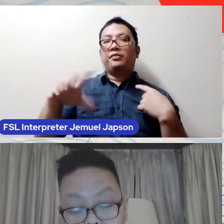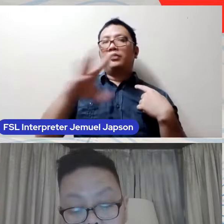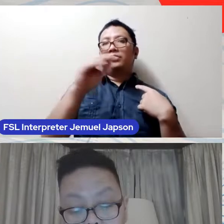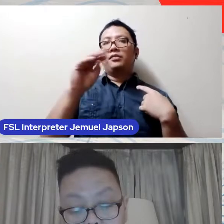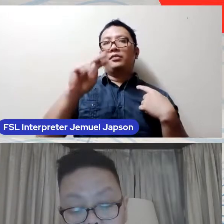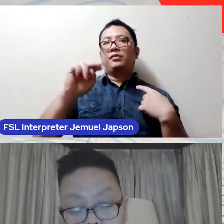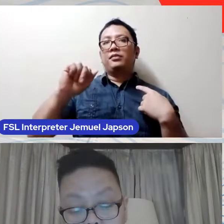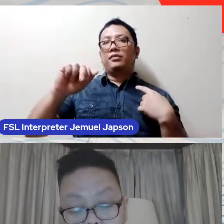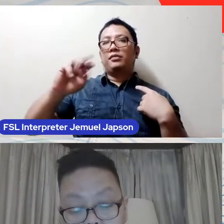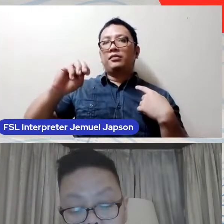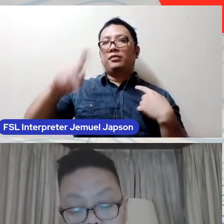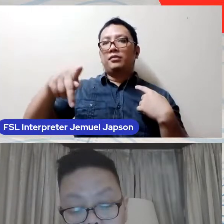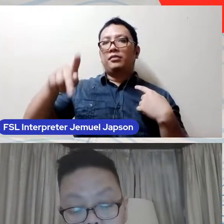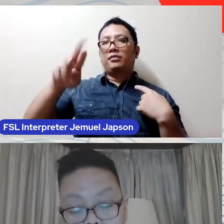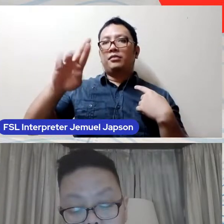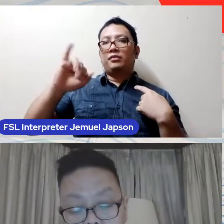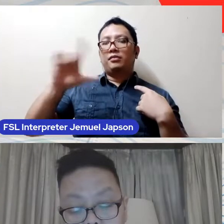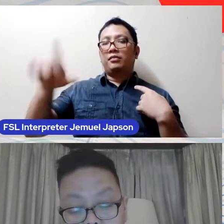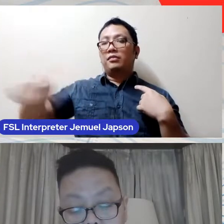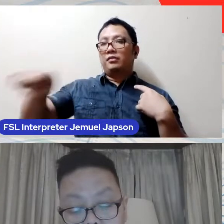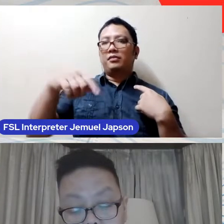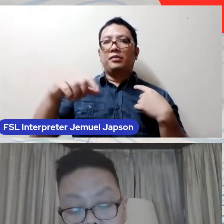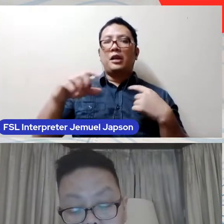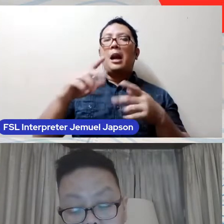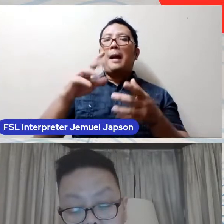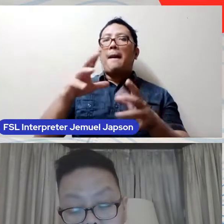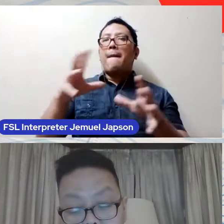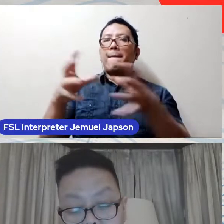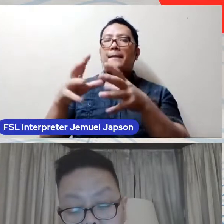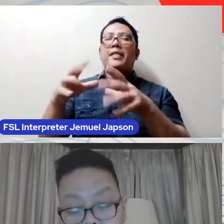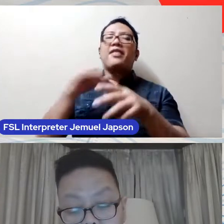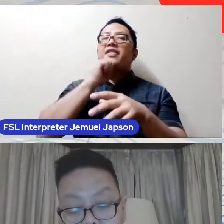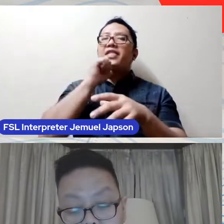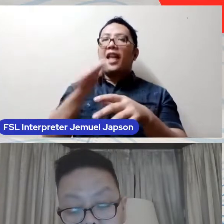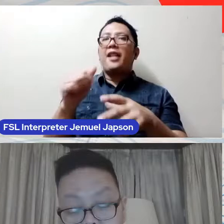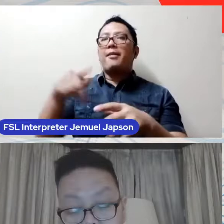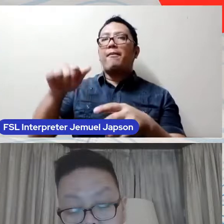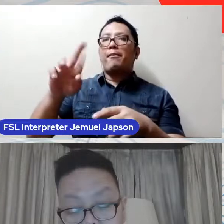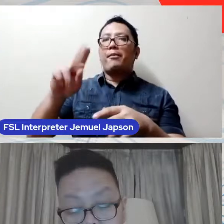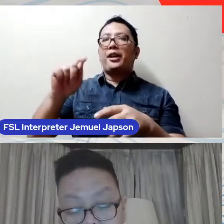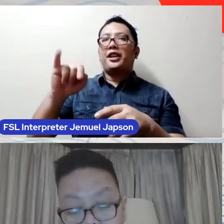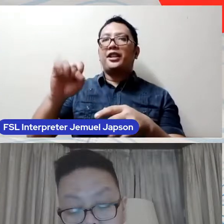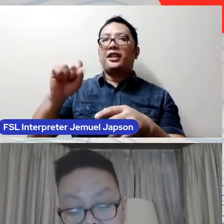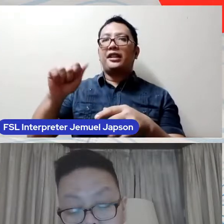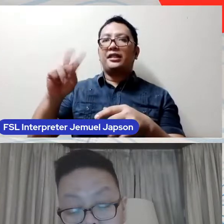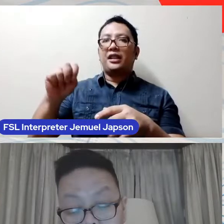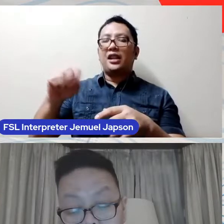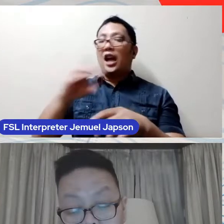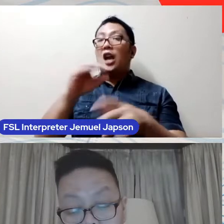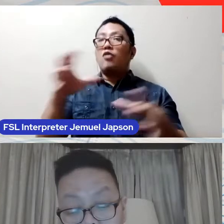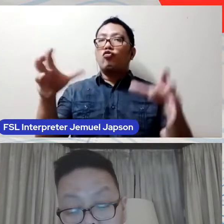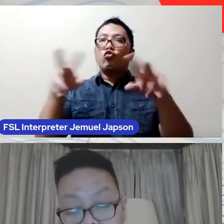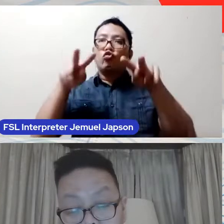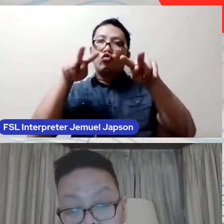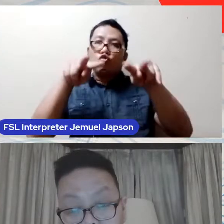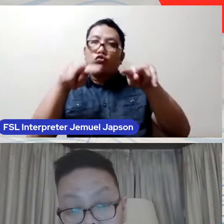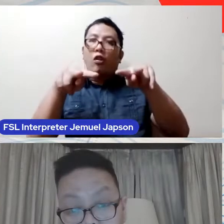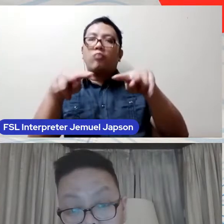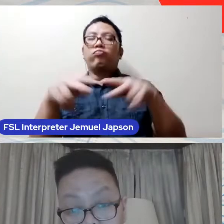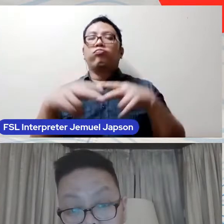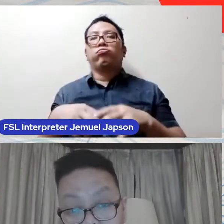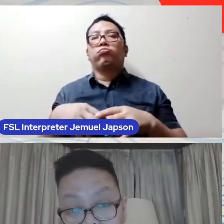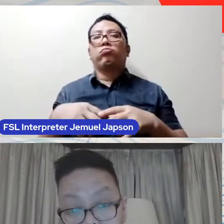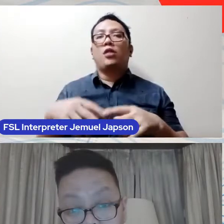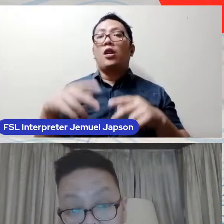po sila mga non-partisan at election watchdogs. So, dun pa lang po, ma-ensure yung independence po ng